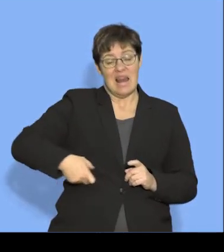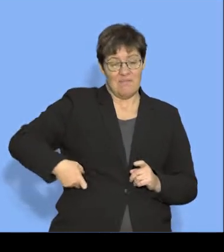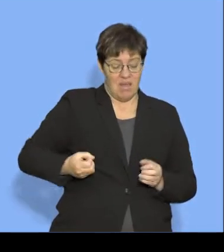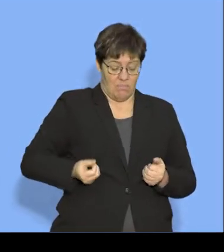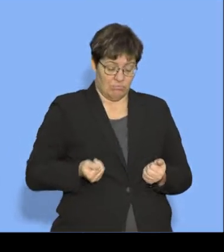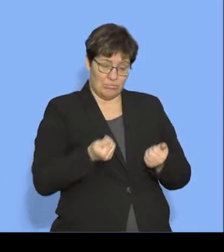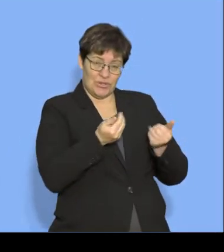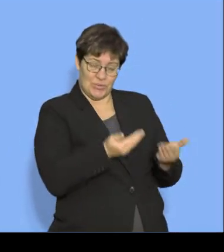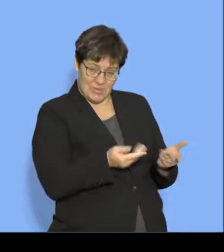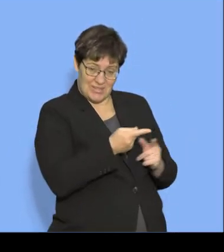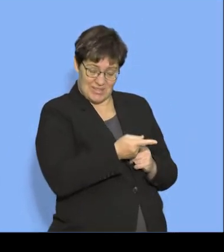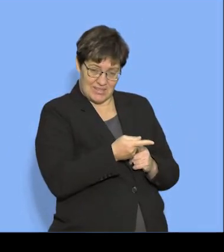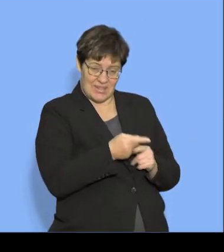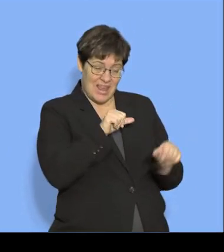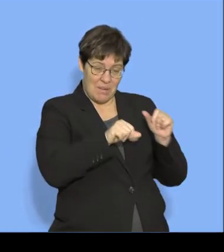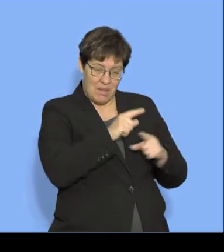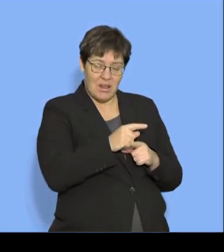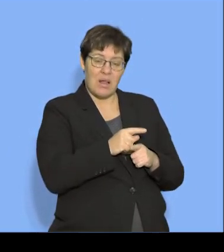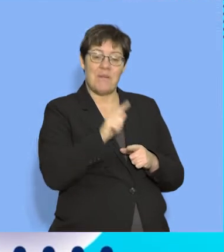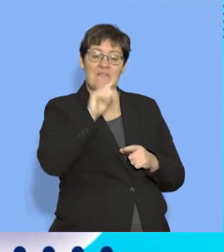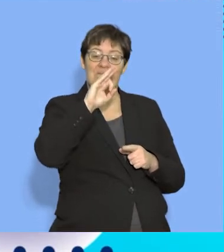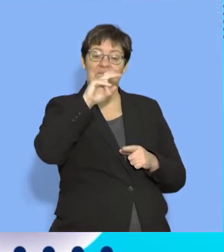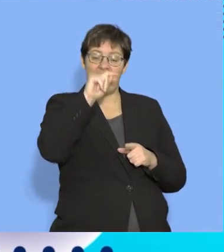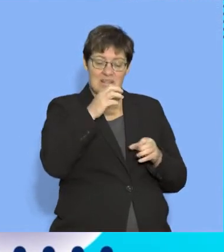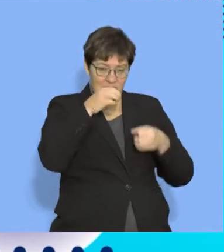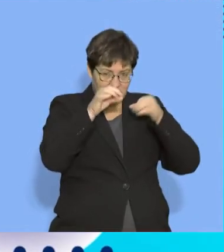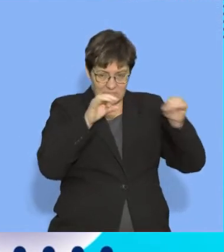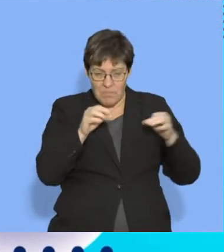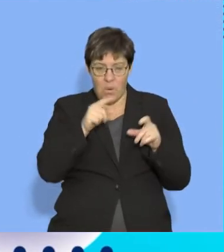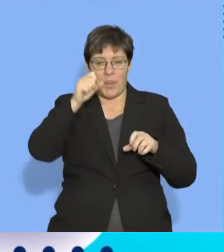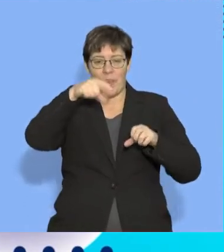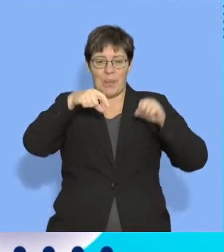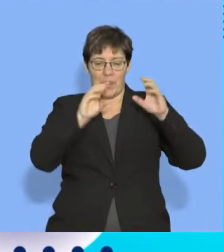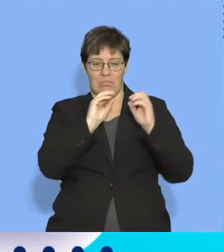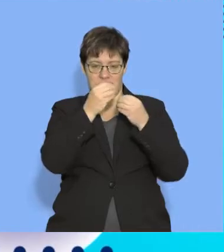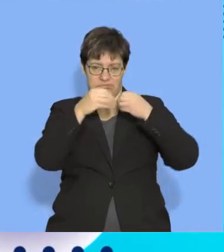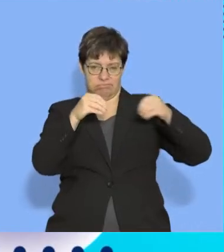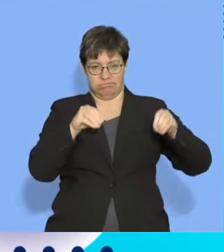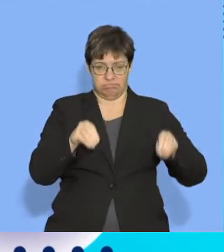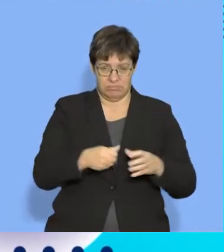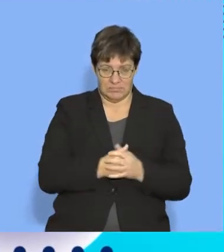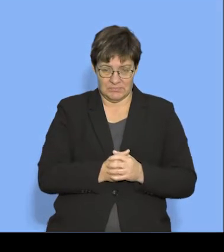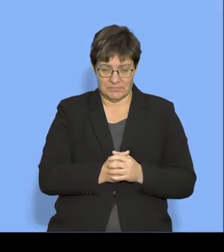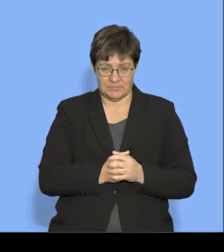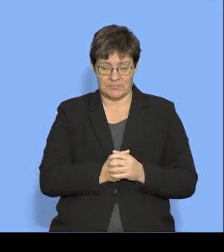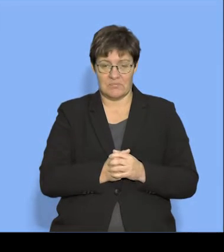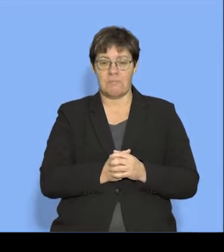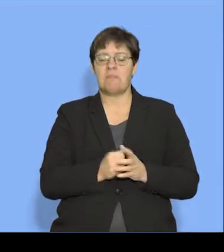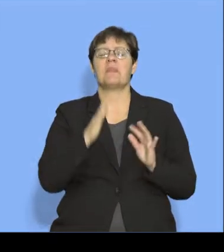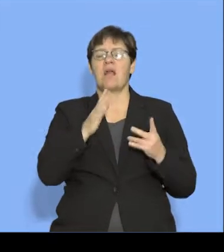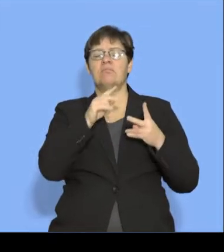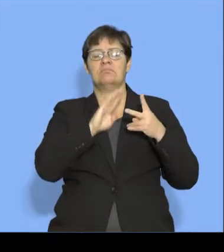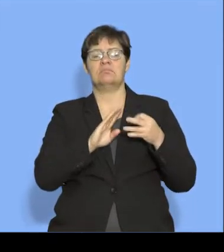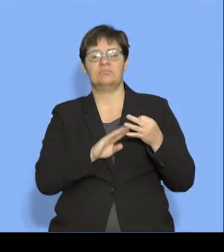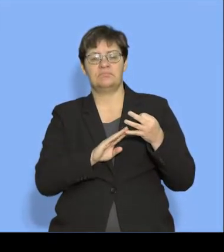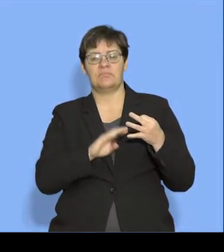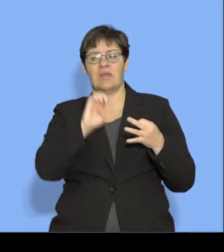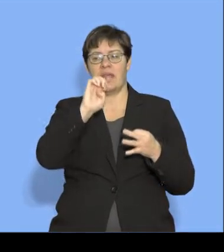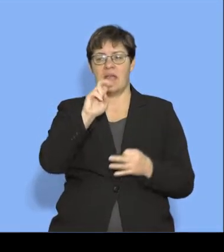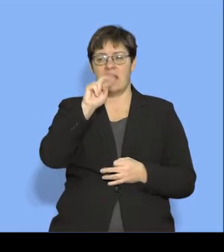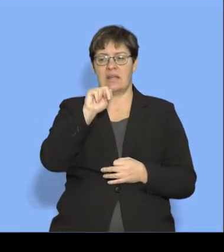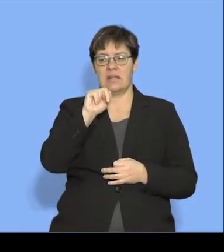in breaking down the fat molecules into smaller droplets. We will spend some time looking at the